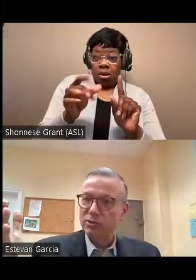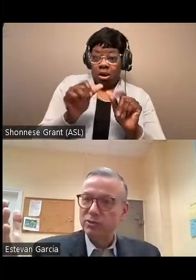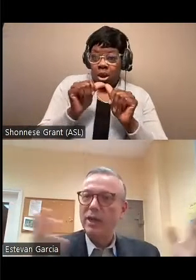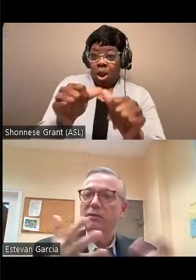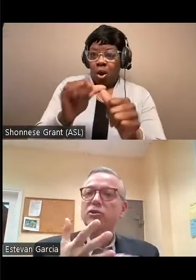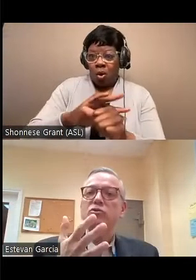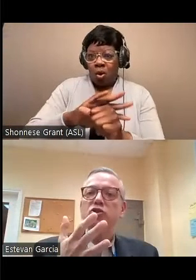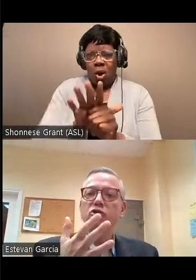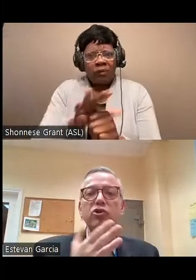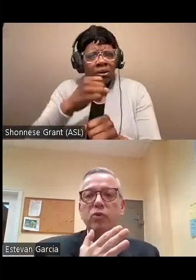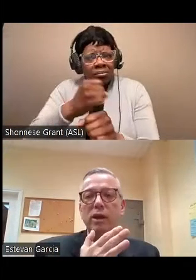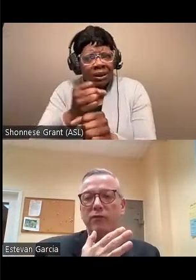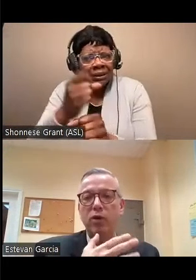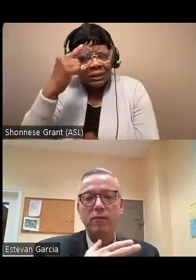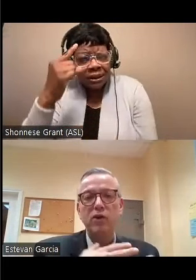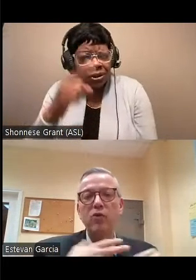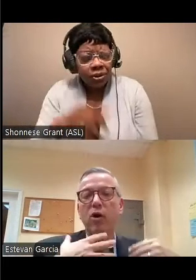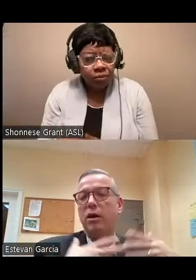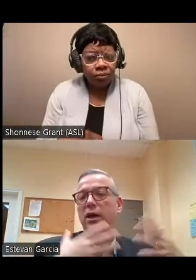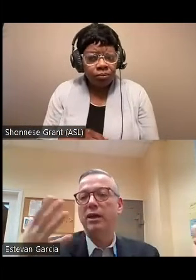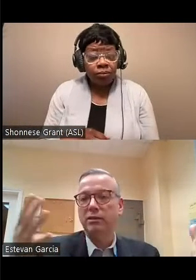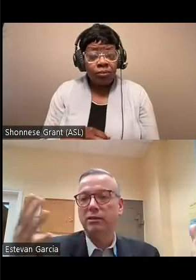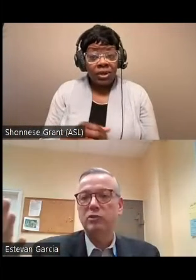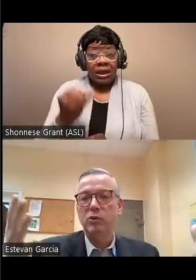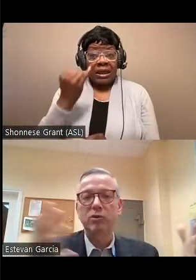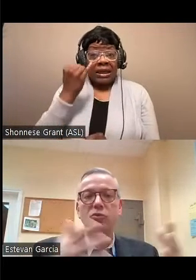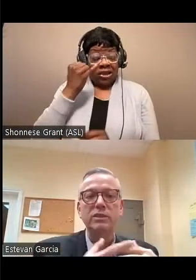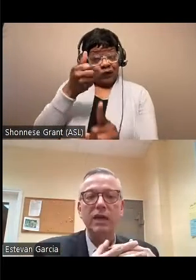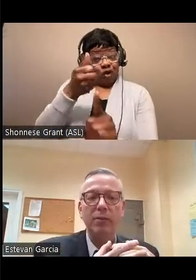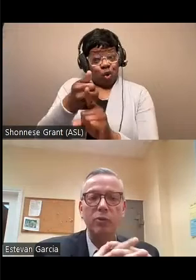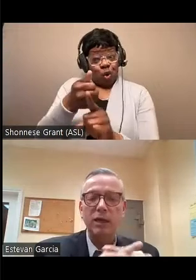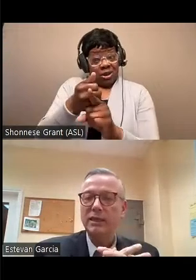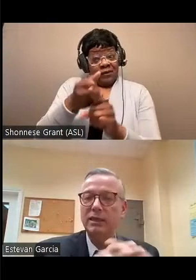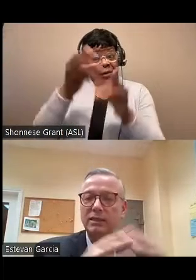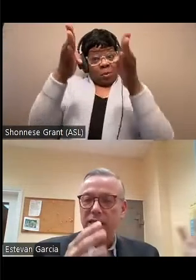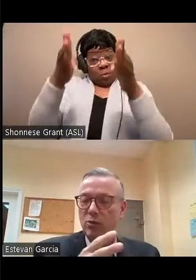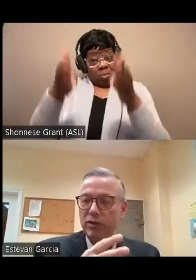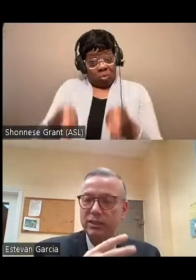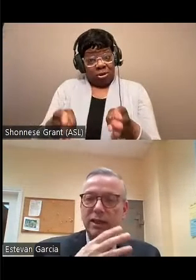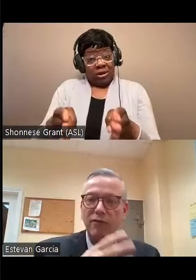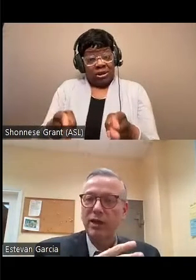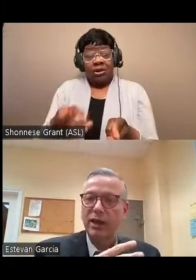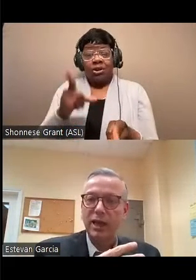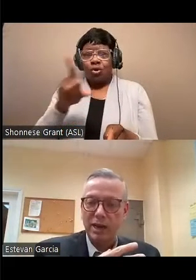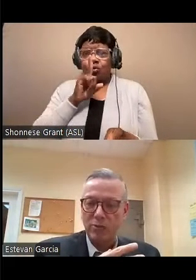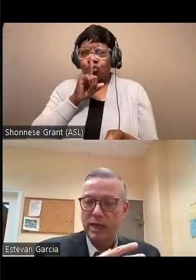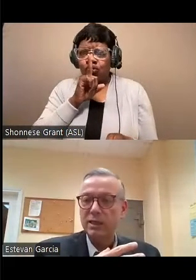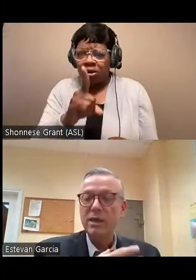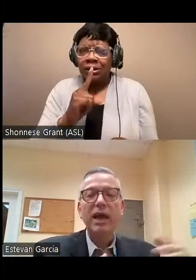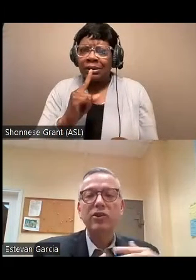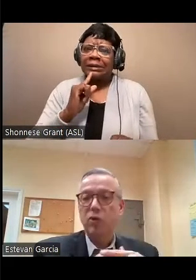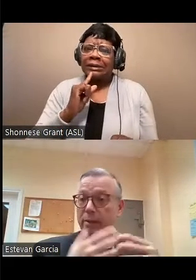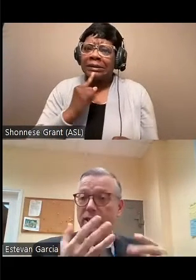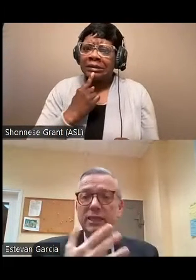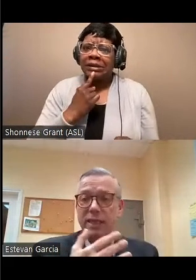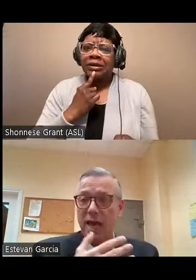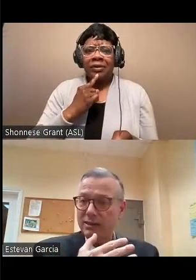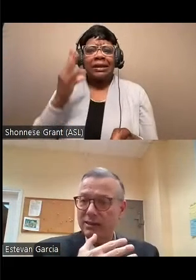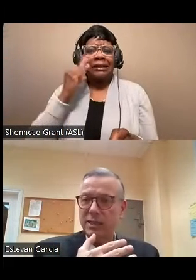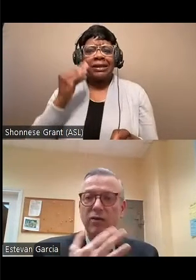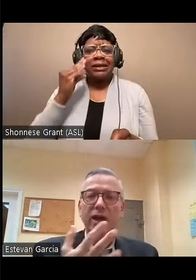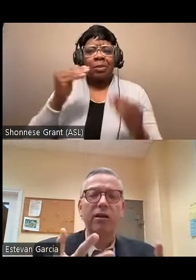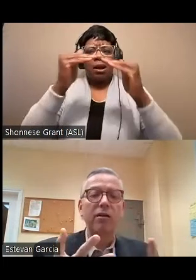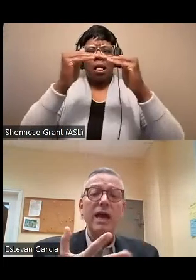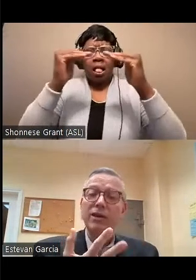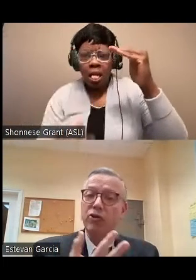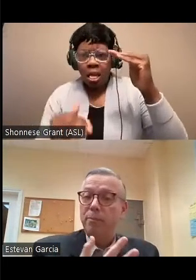makes sense, right? So if you are an individual who's really dealing with significant inequities in your ability to